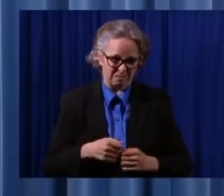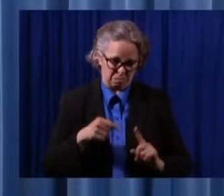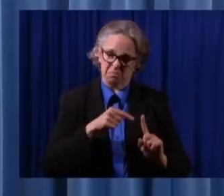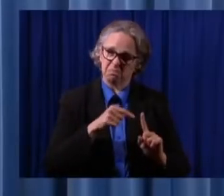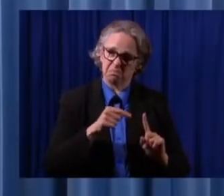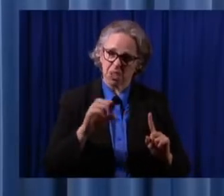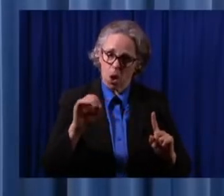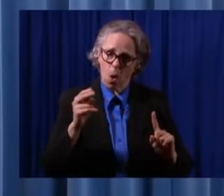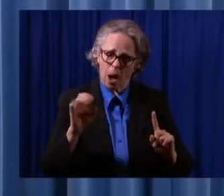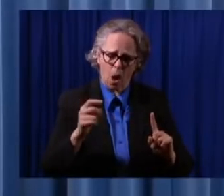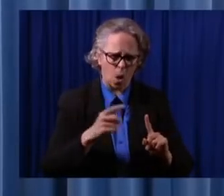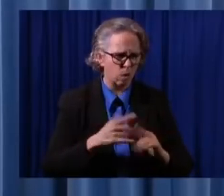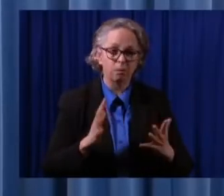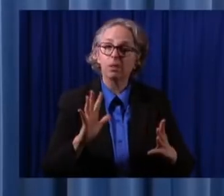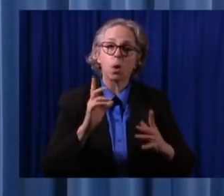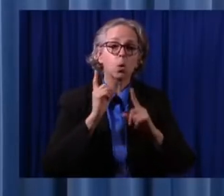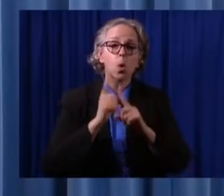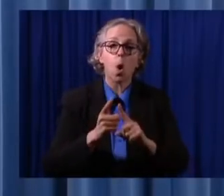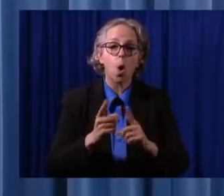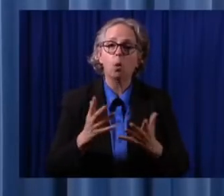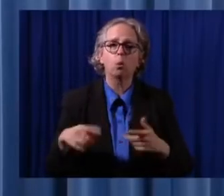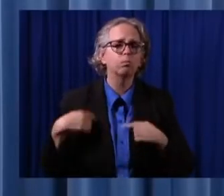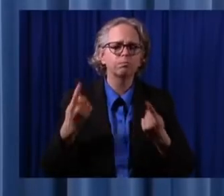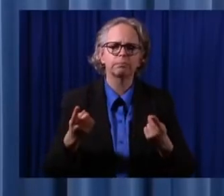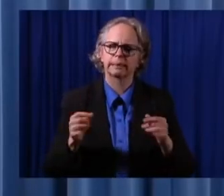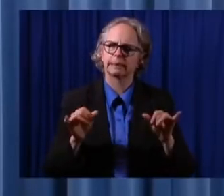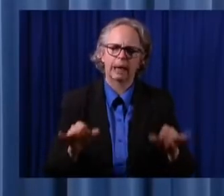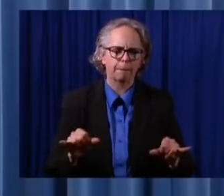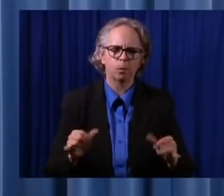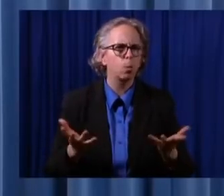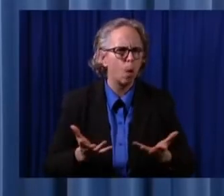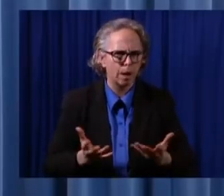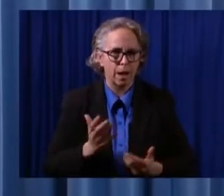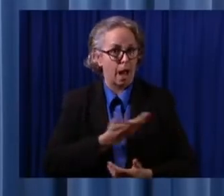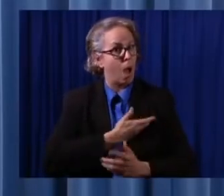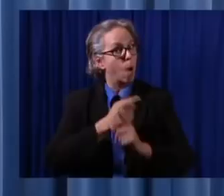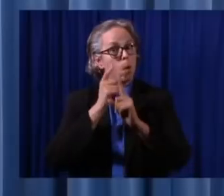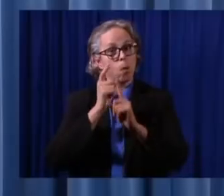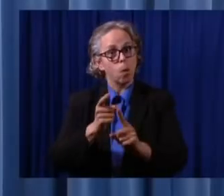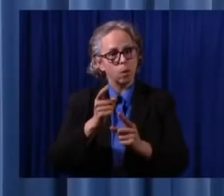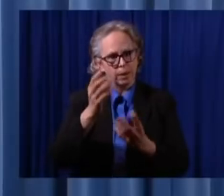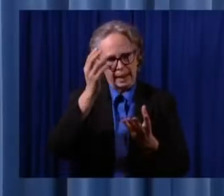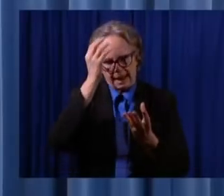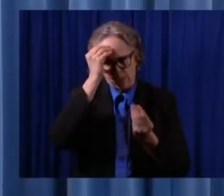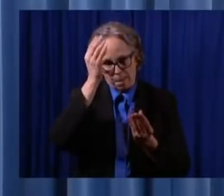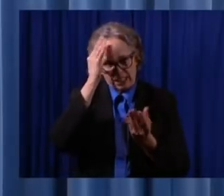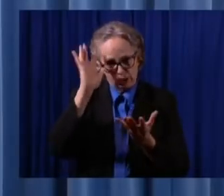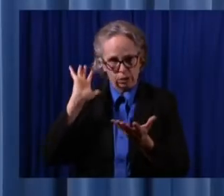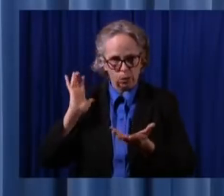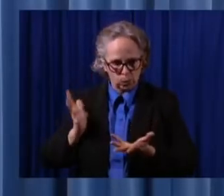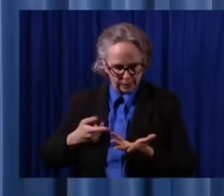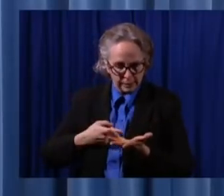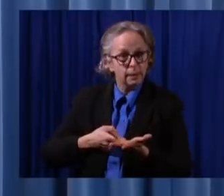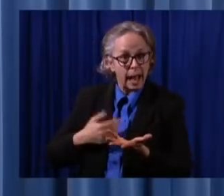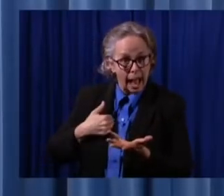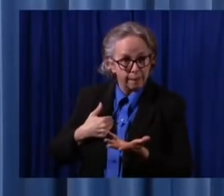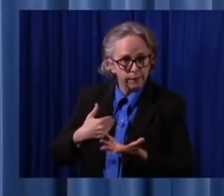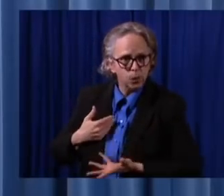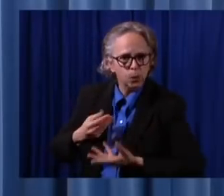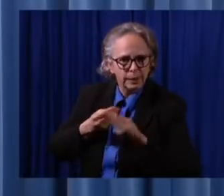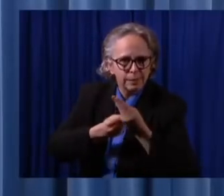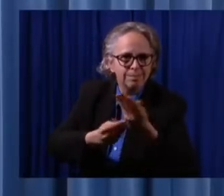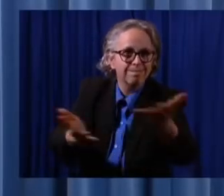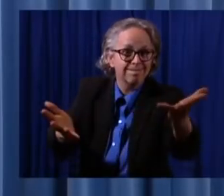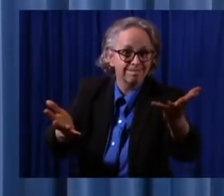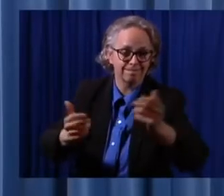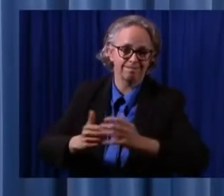conference till today, is to share with the people of the state of Ohio and with you everything we know, all the